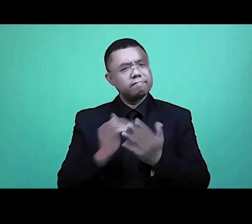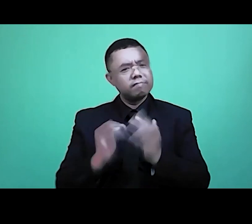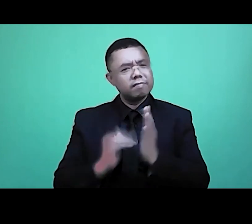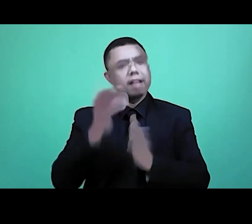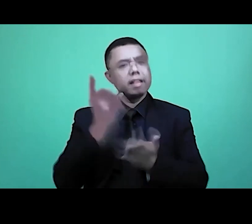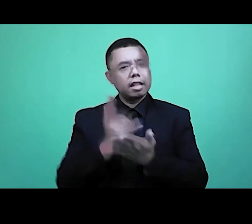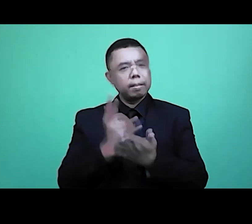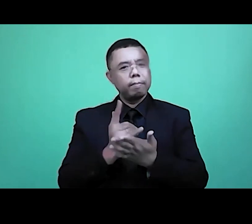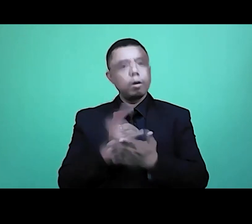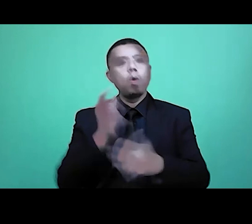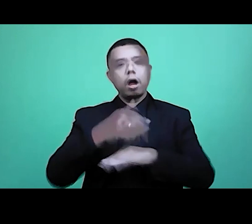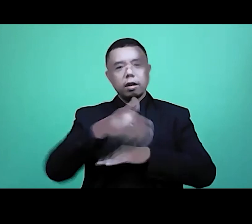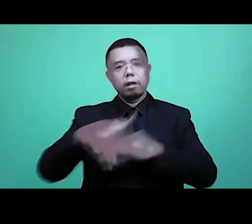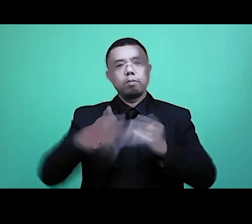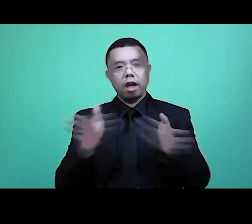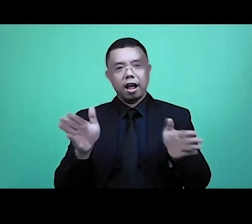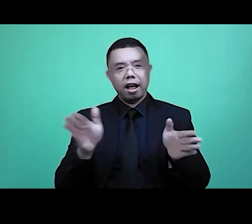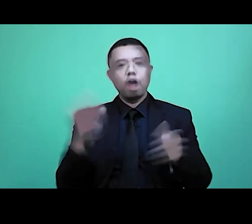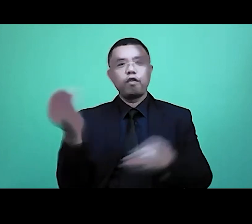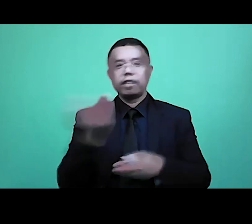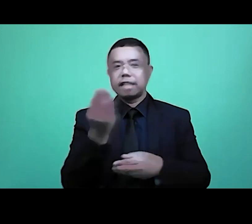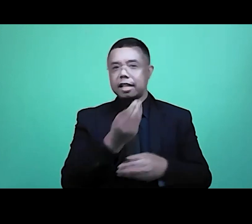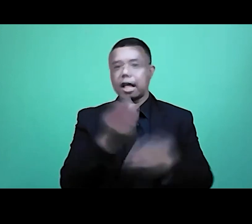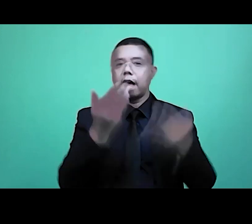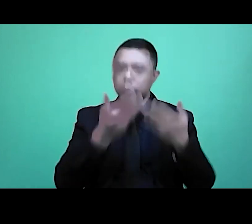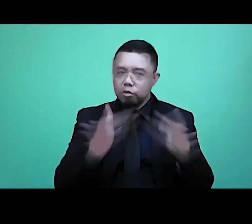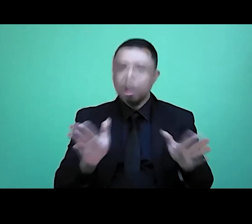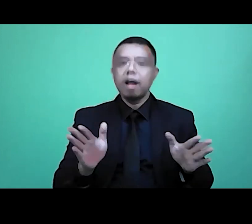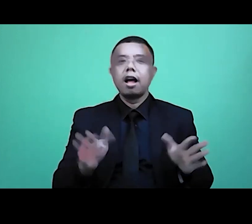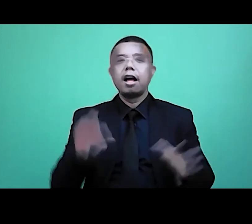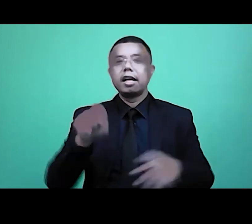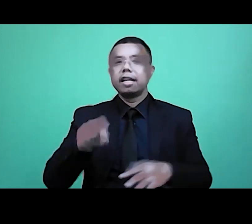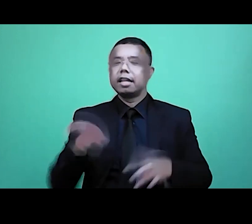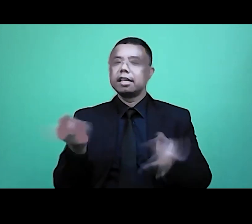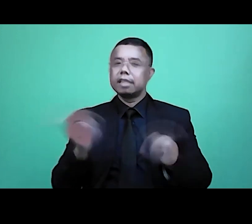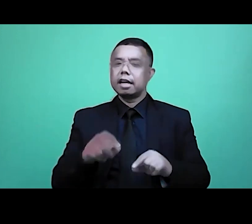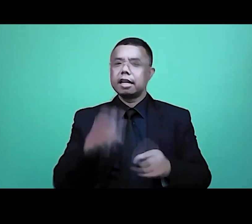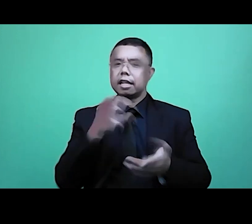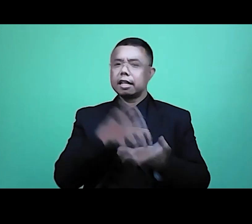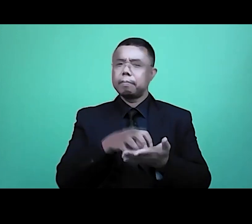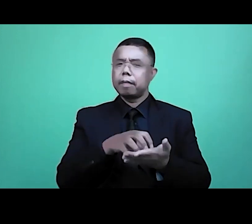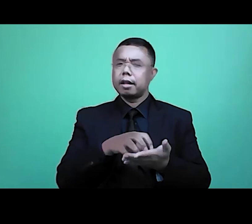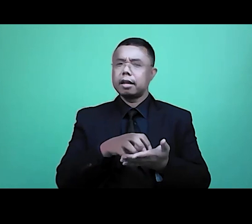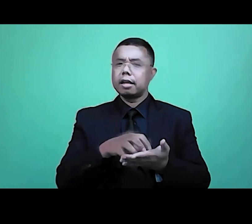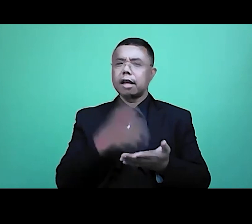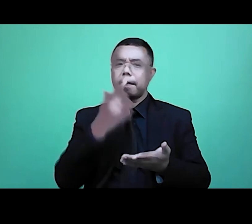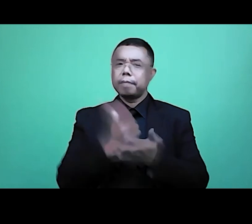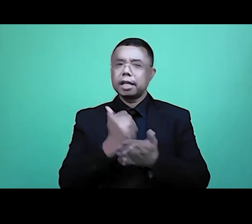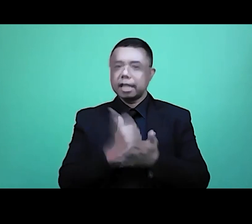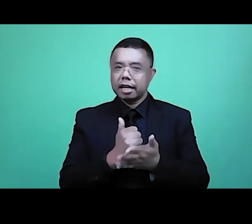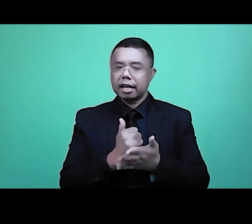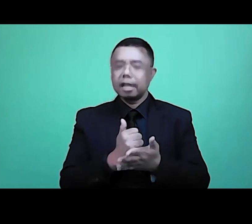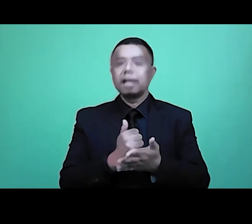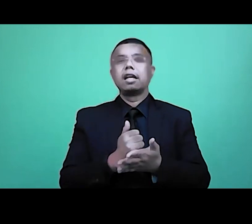Tourism too was a bright spot, reflecting Australia's love affair with Bali and a growing number of Australians venturing farther for holidays and for